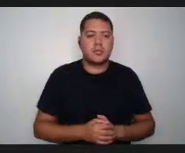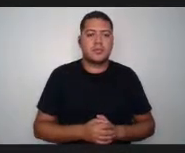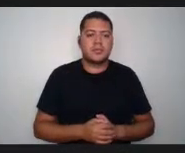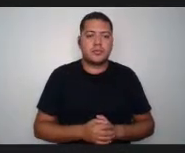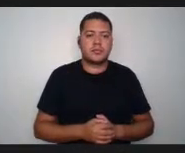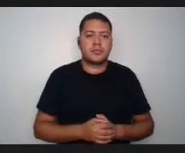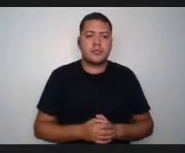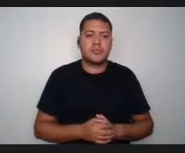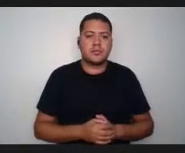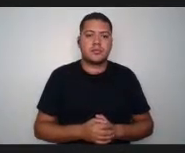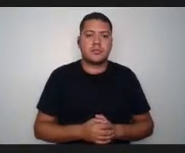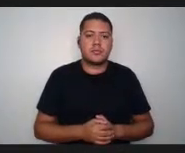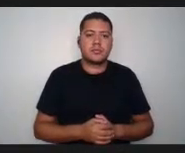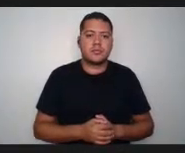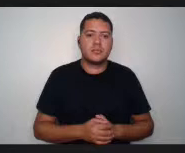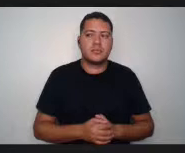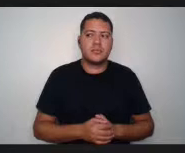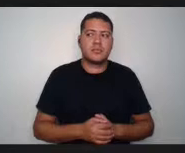companies,